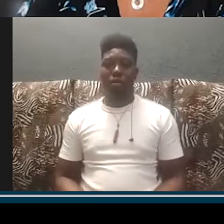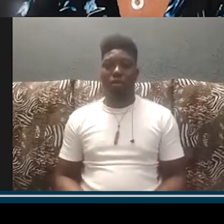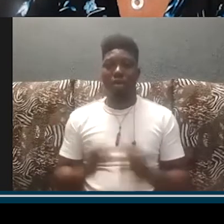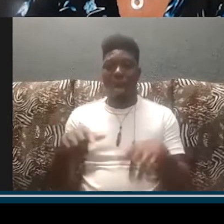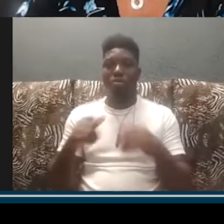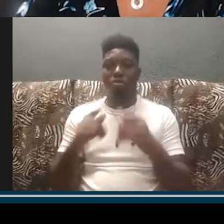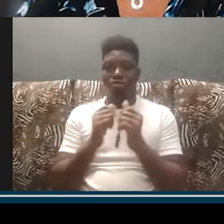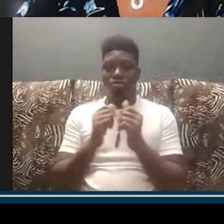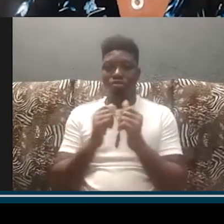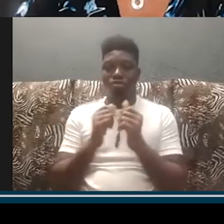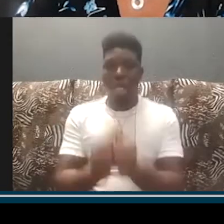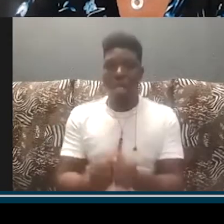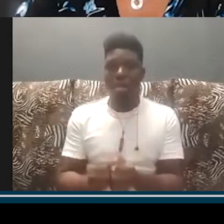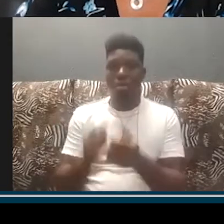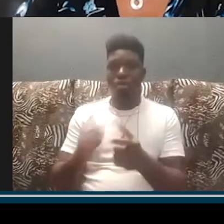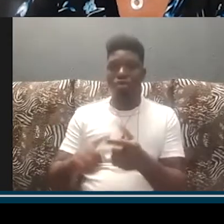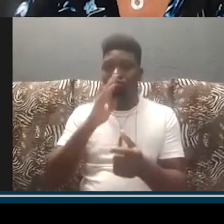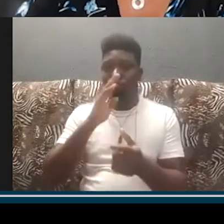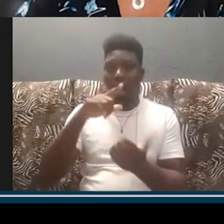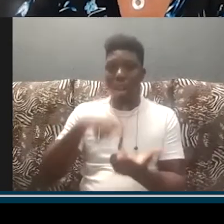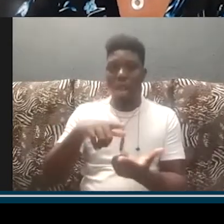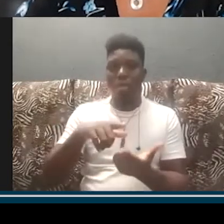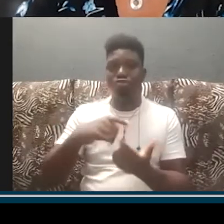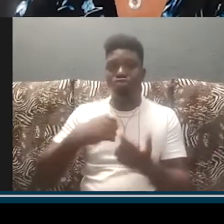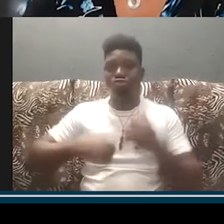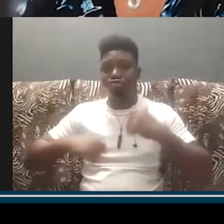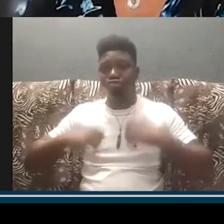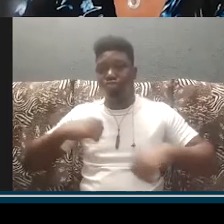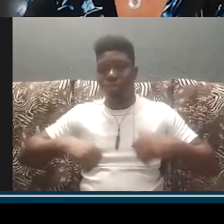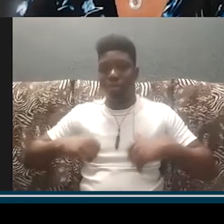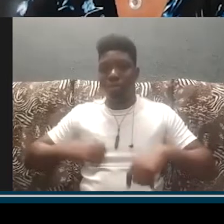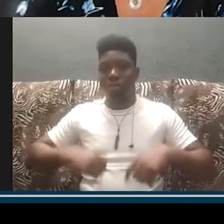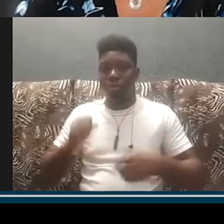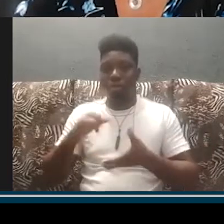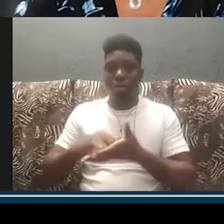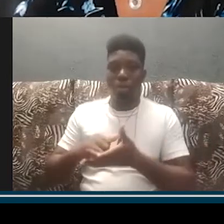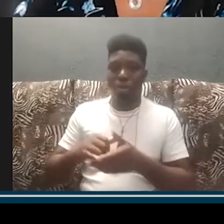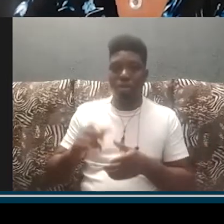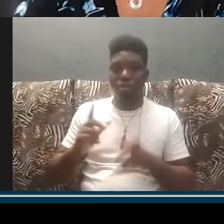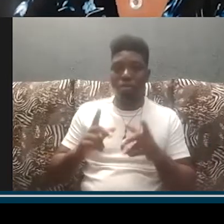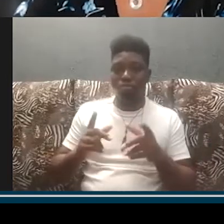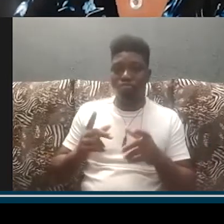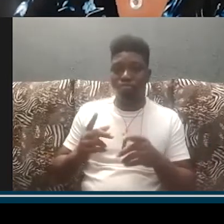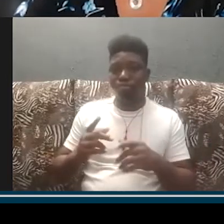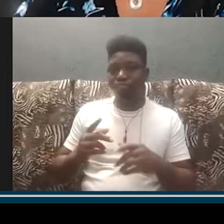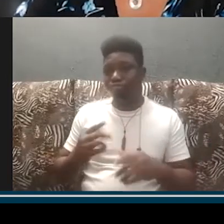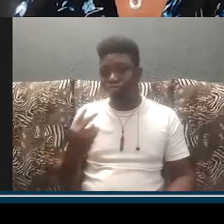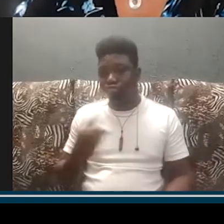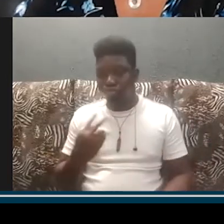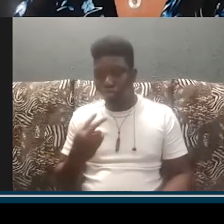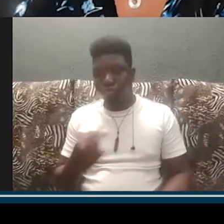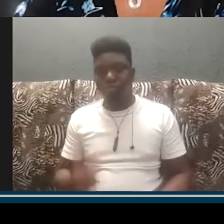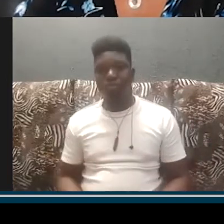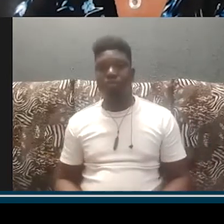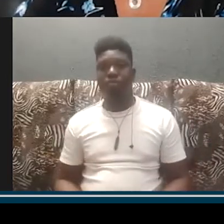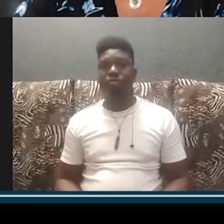lessened dramatically, so that the couple's level of comfort will be obliterated.